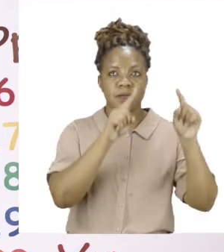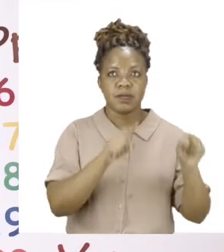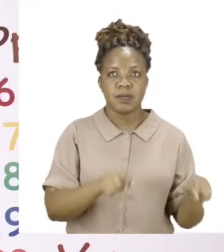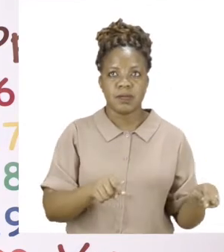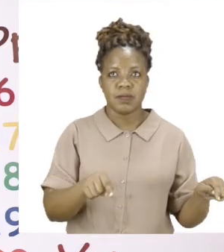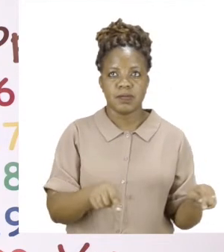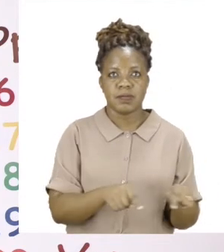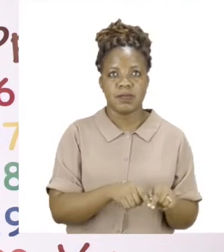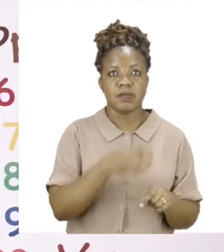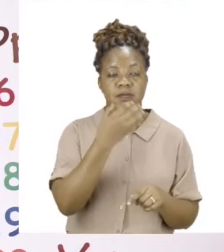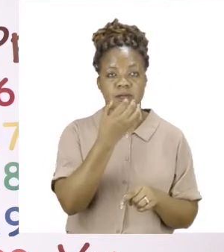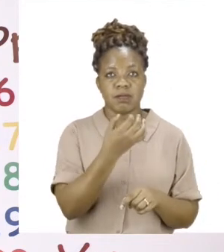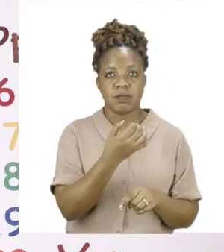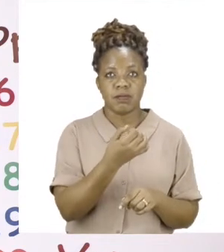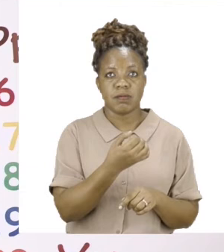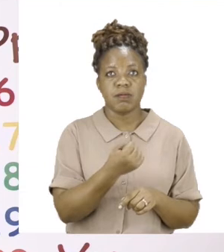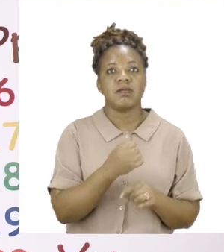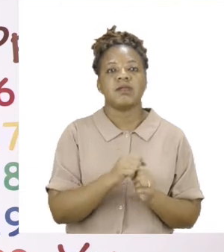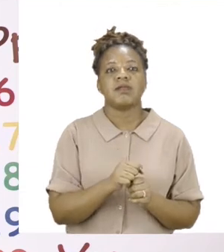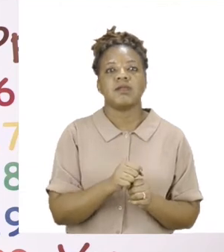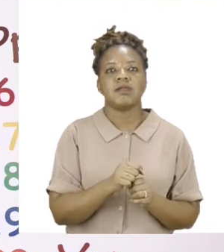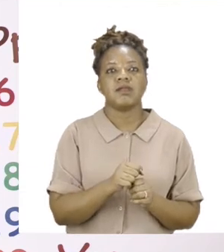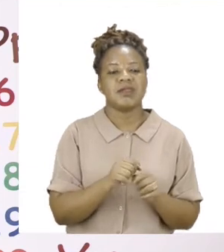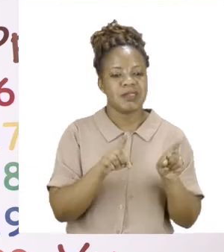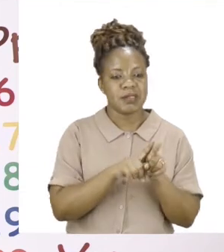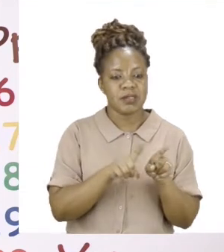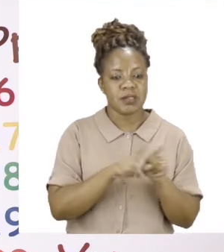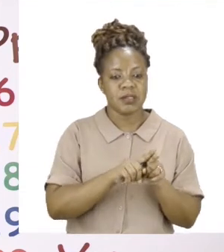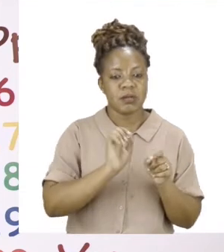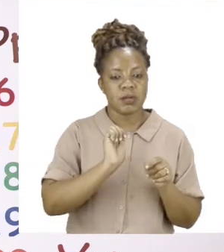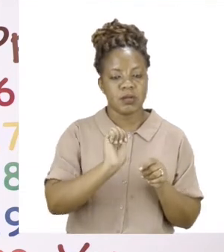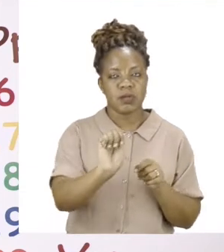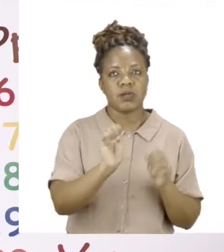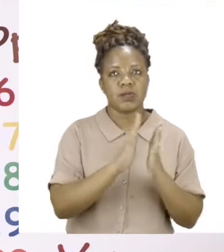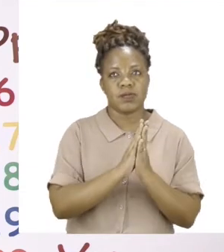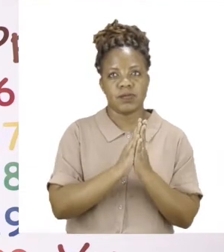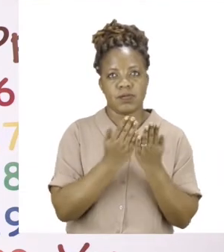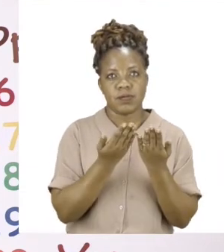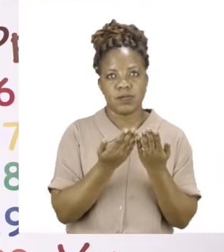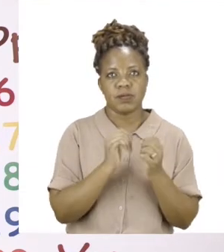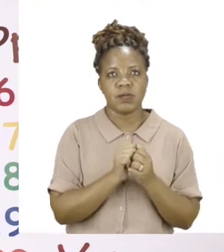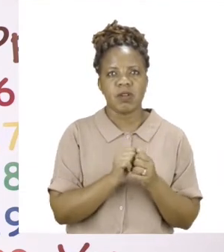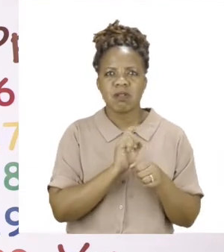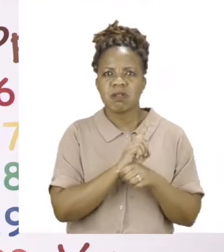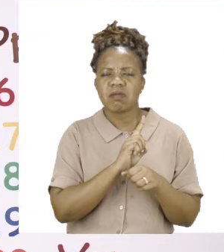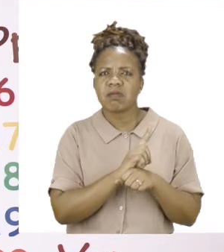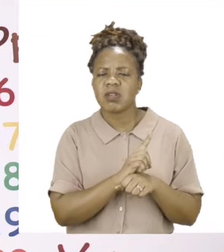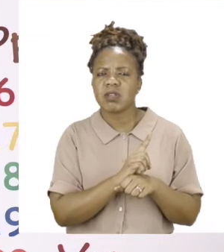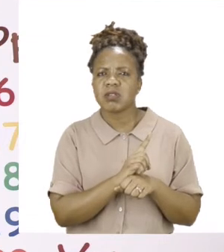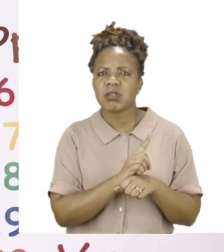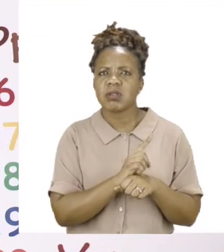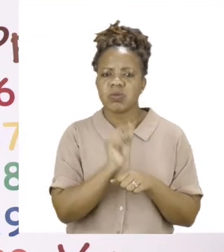are going to follow me in your book. The first word that we're going to take a look at and look for is the